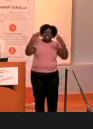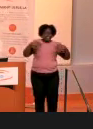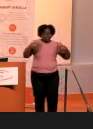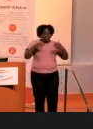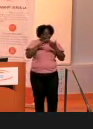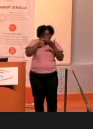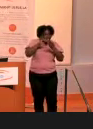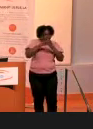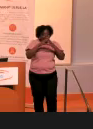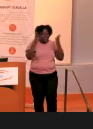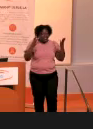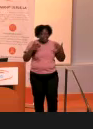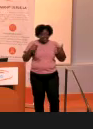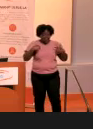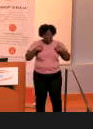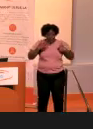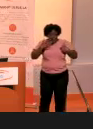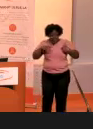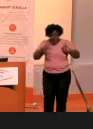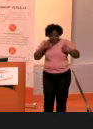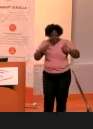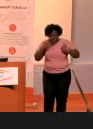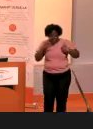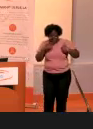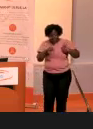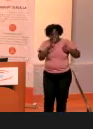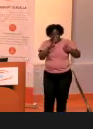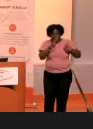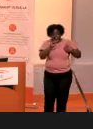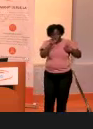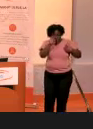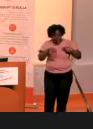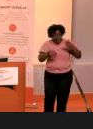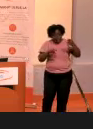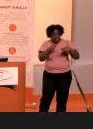And I'm very fortunate to follow Drs. Wallace and